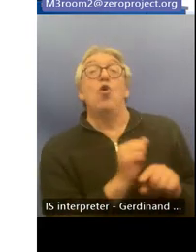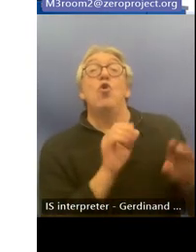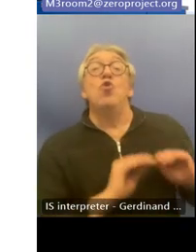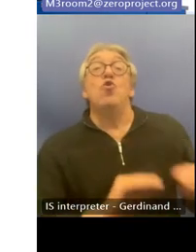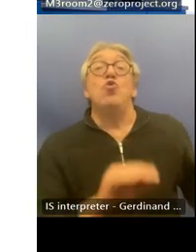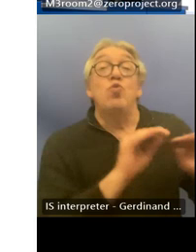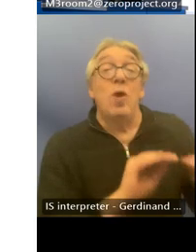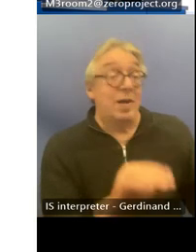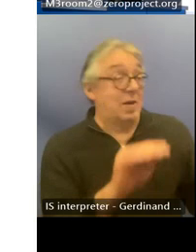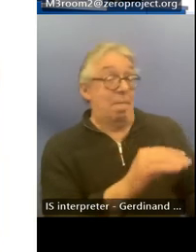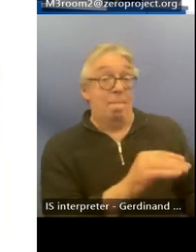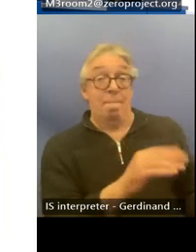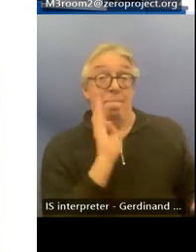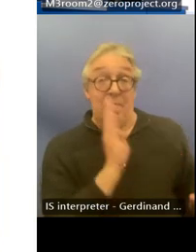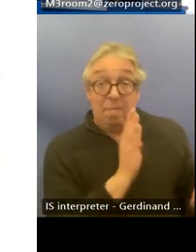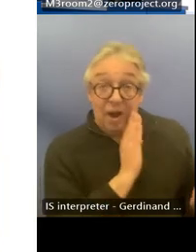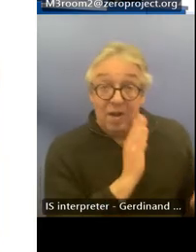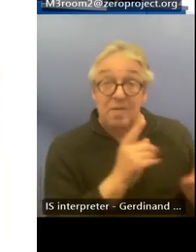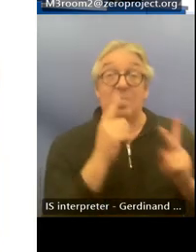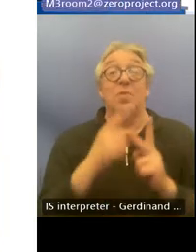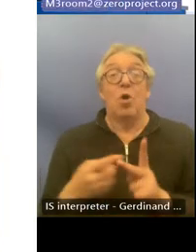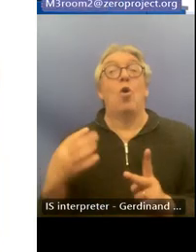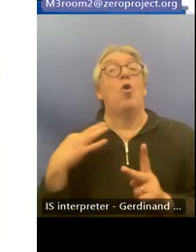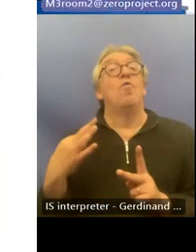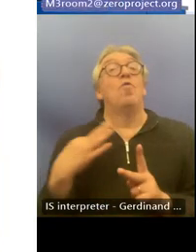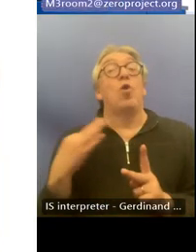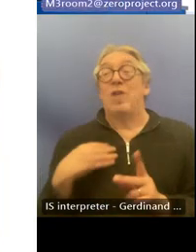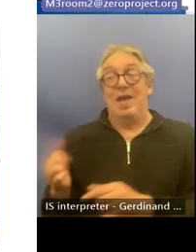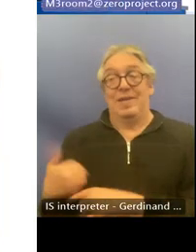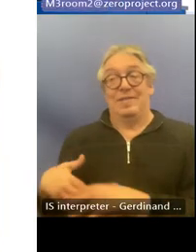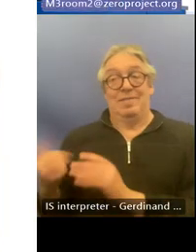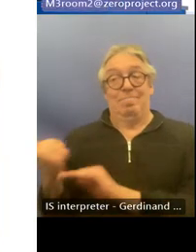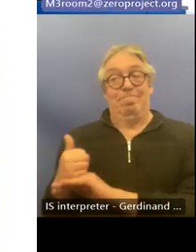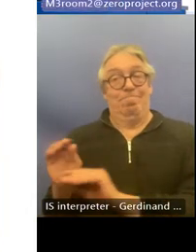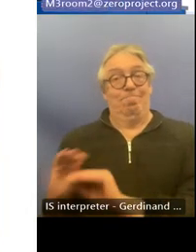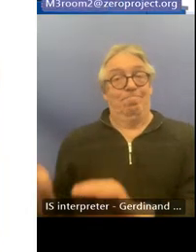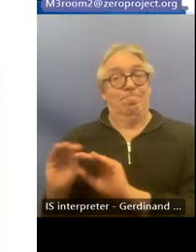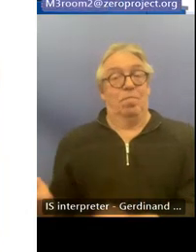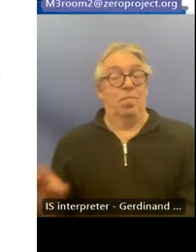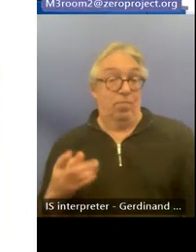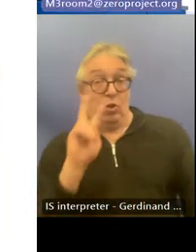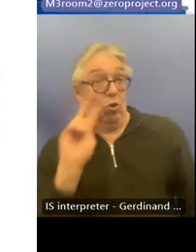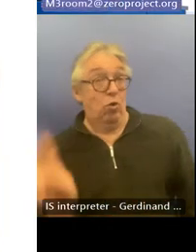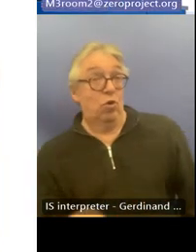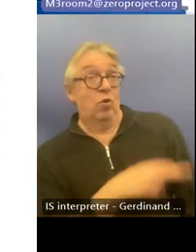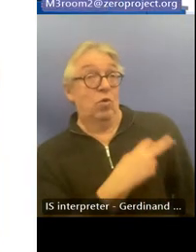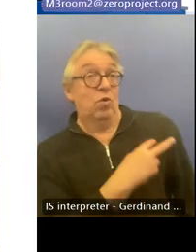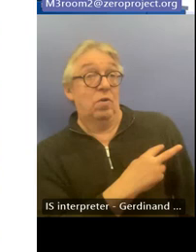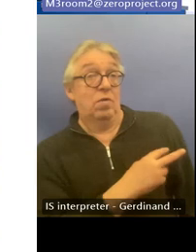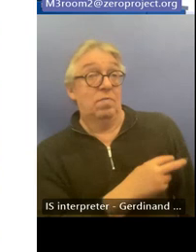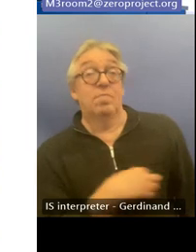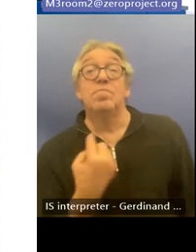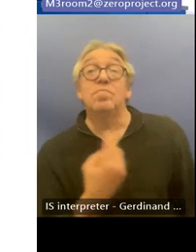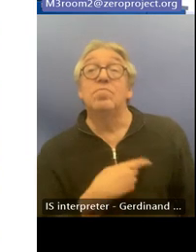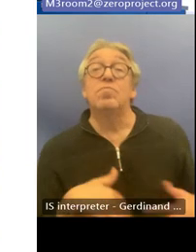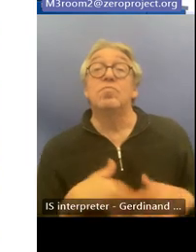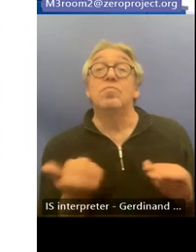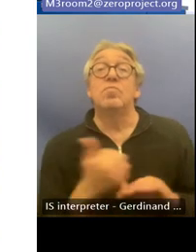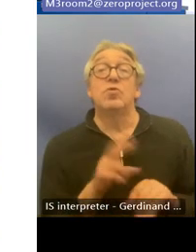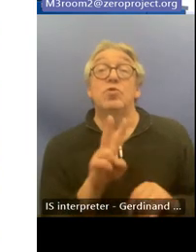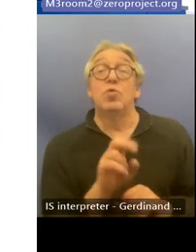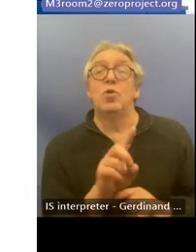Next, please. So there is some number that We started in 2012 and until now we are incorporated